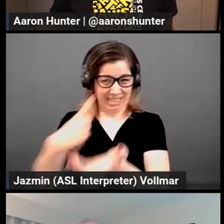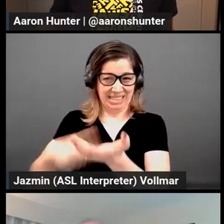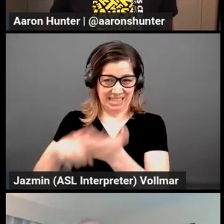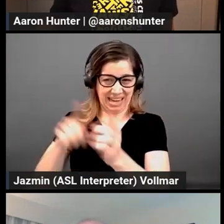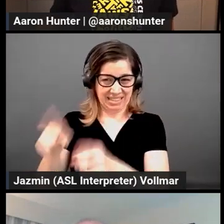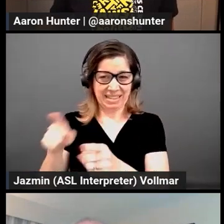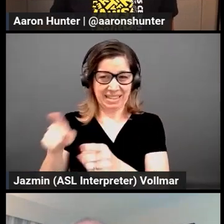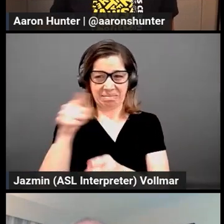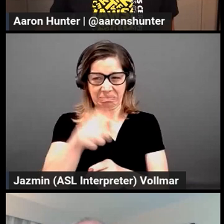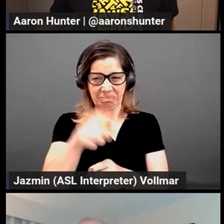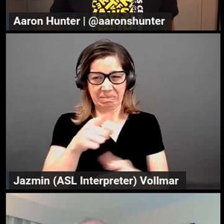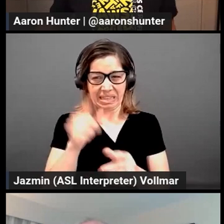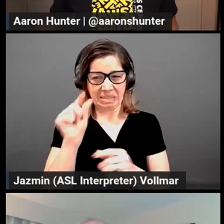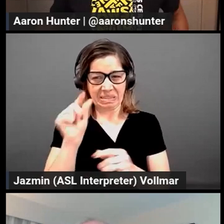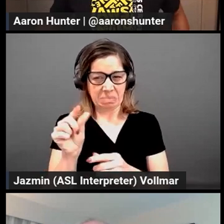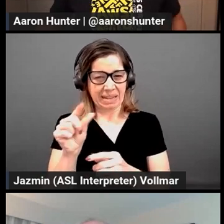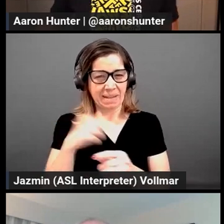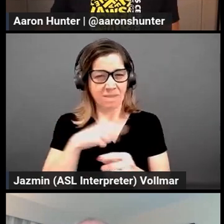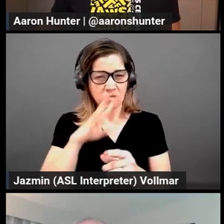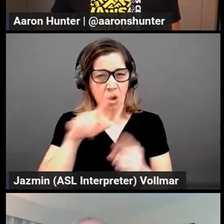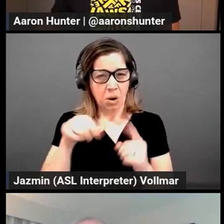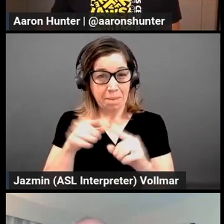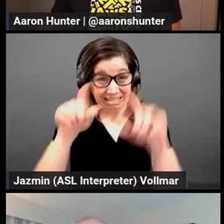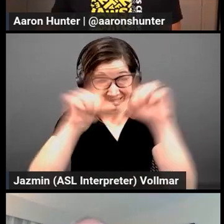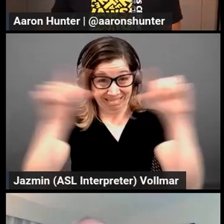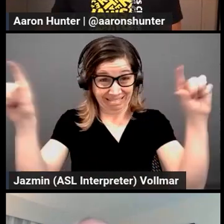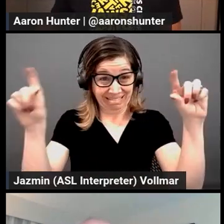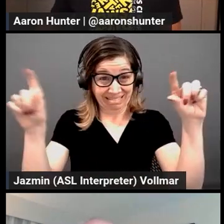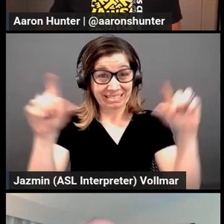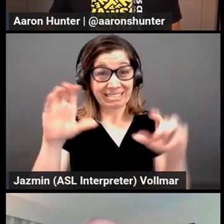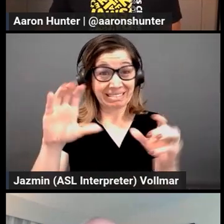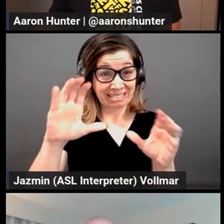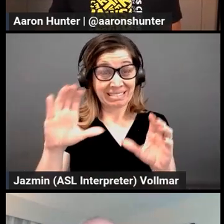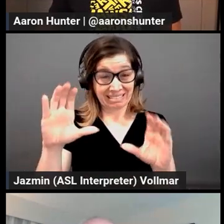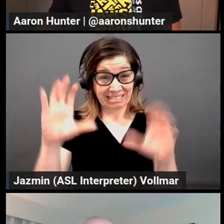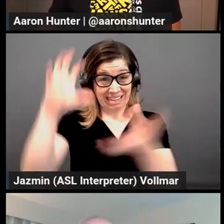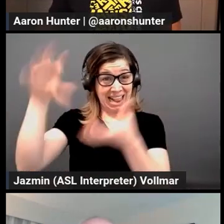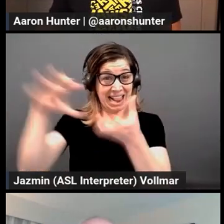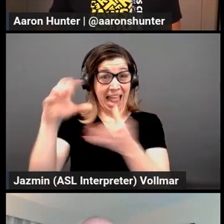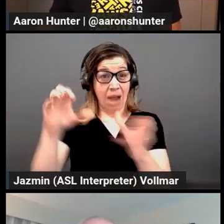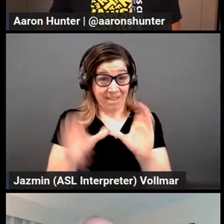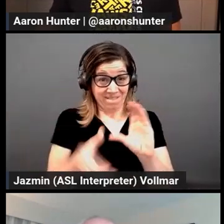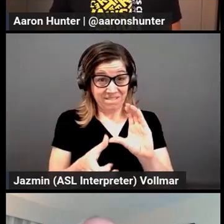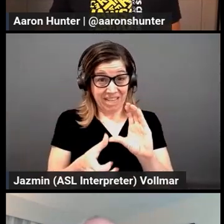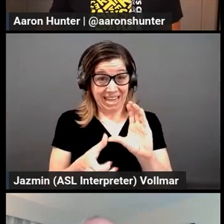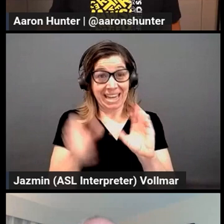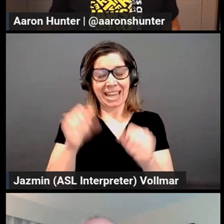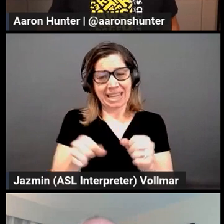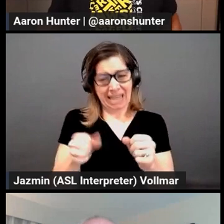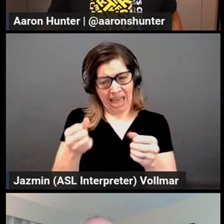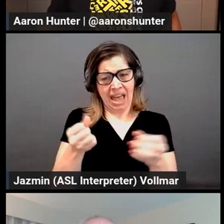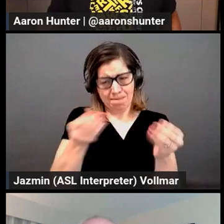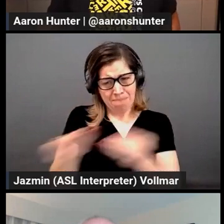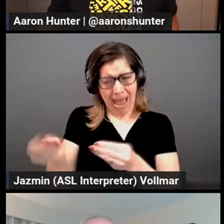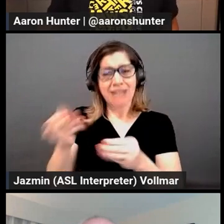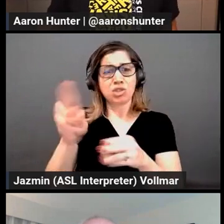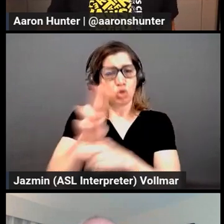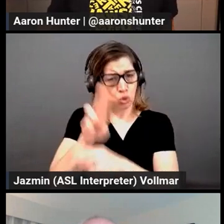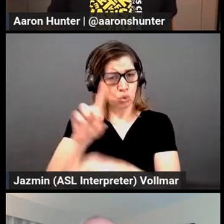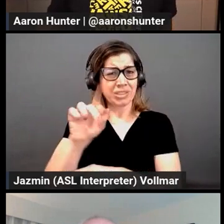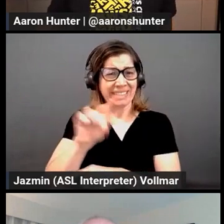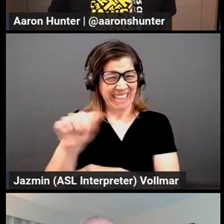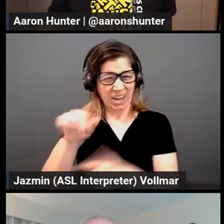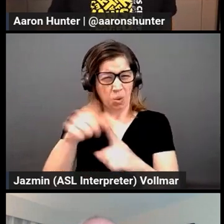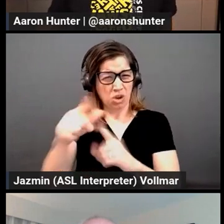bit that I've highlighted up here, this little bit of cloud config, which can be passed as user data when you launch the instance, and